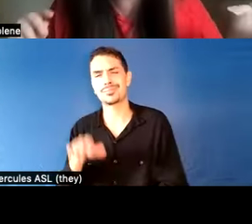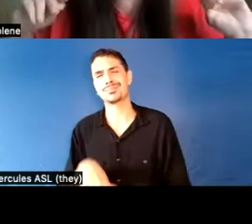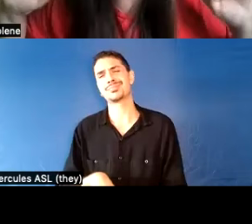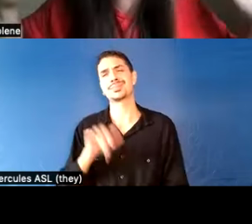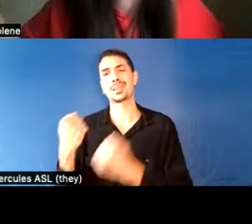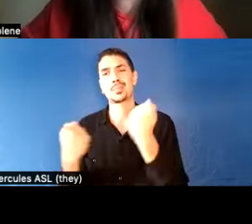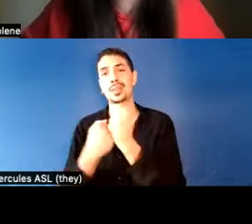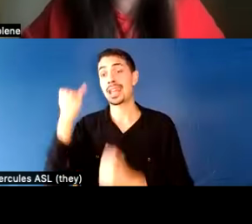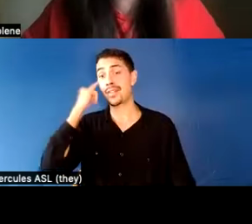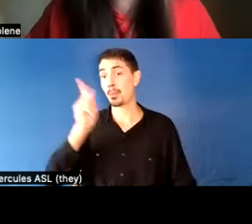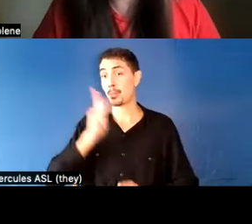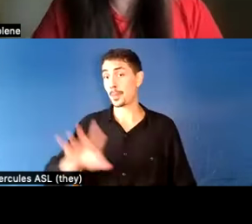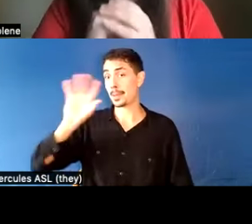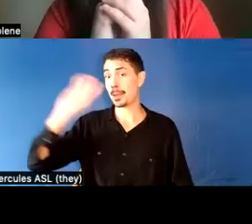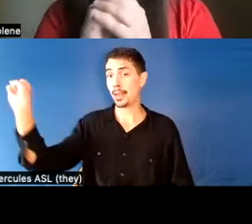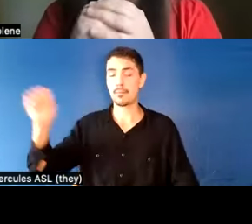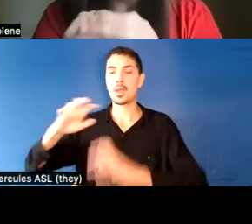leaves, everything just falls apart.